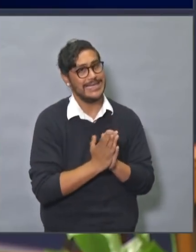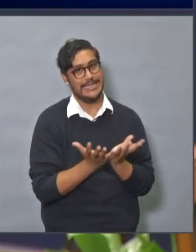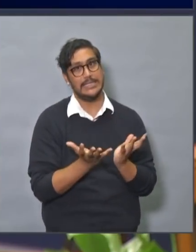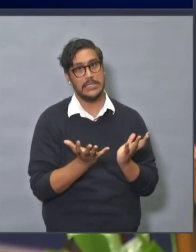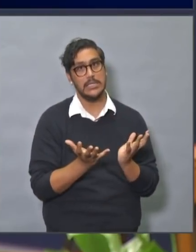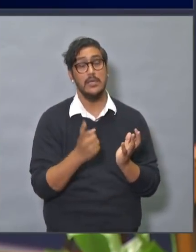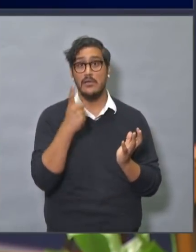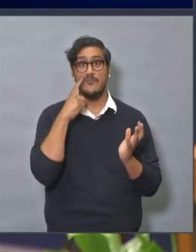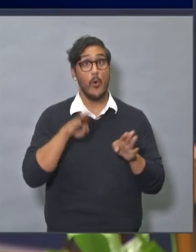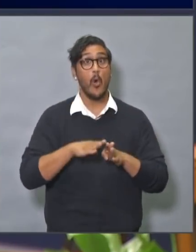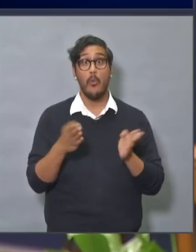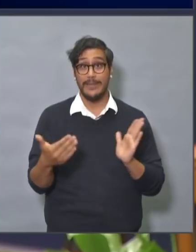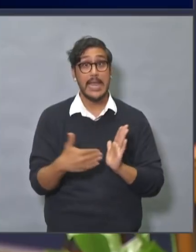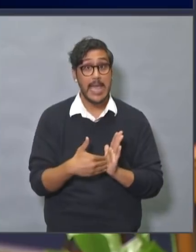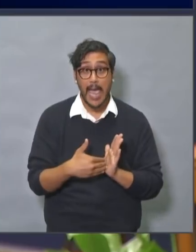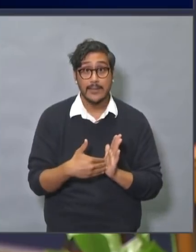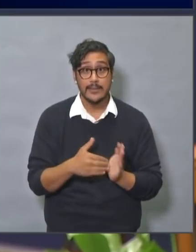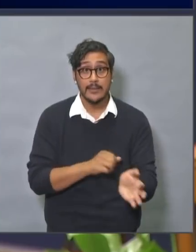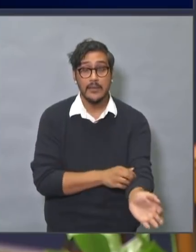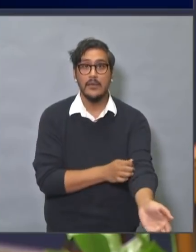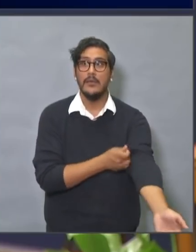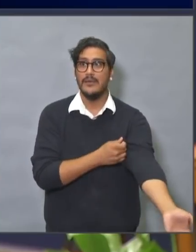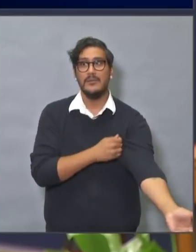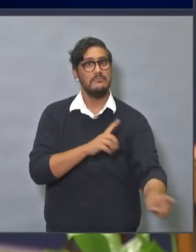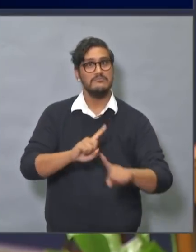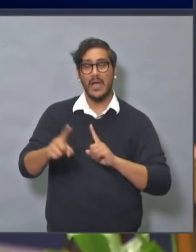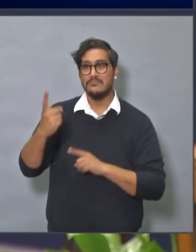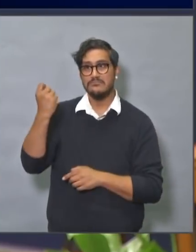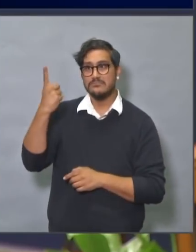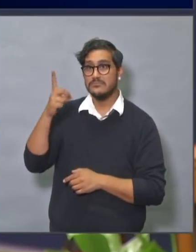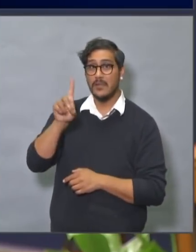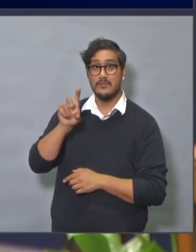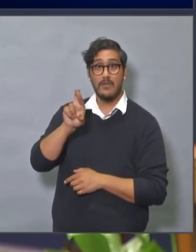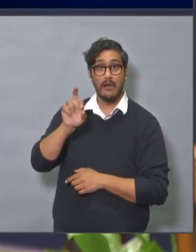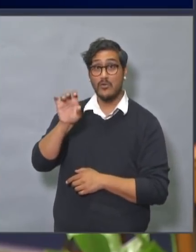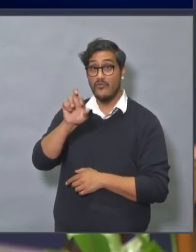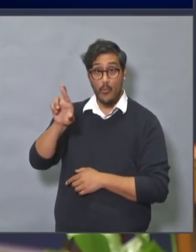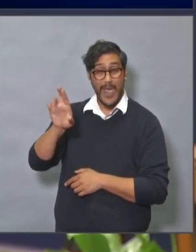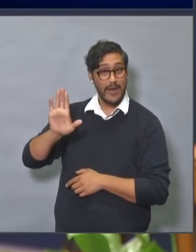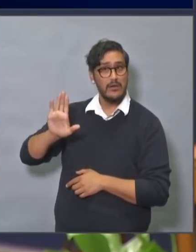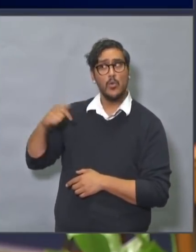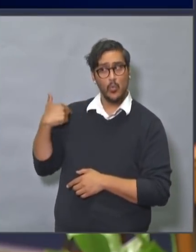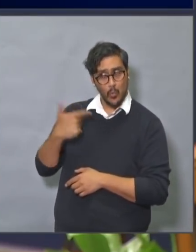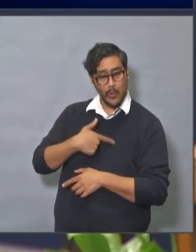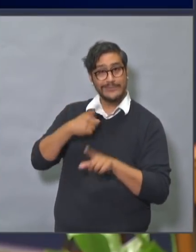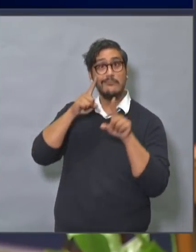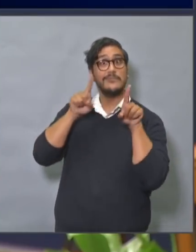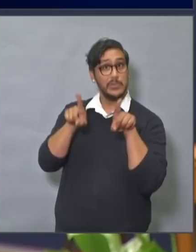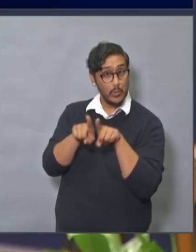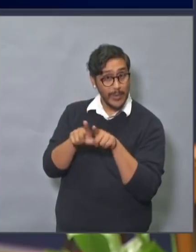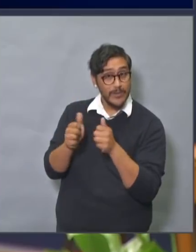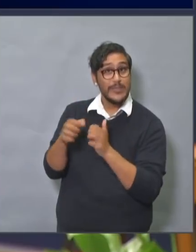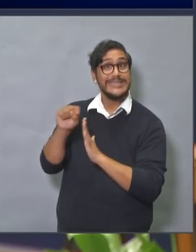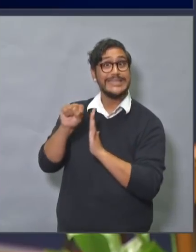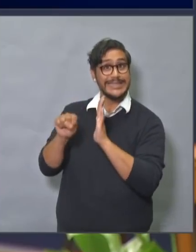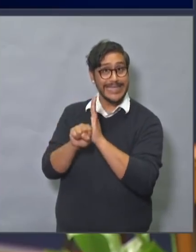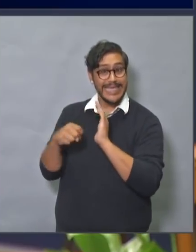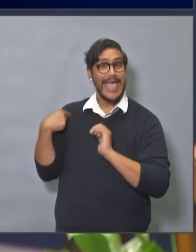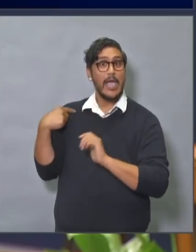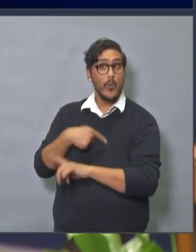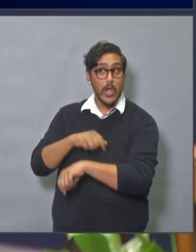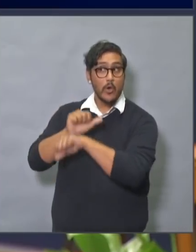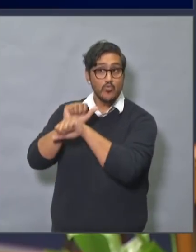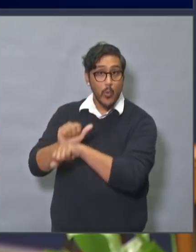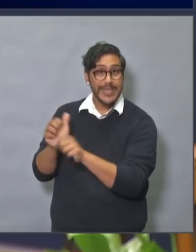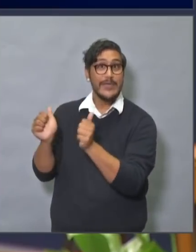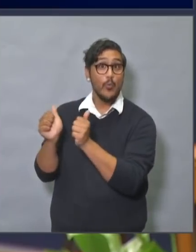to reopen. And quite frankly, based on Dr. Ferrer's recommendation, we did agree with the state, and we are working with the